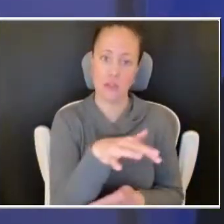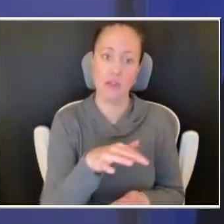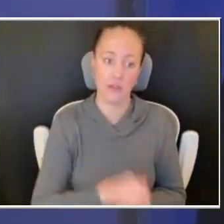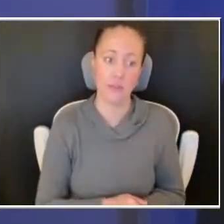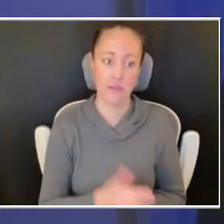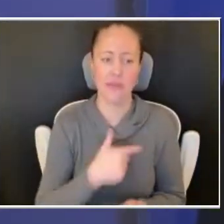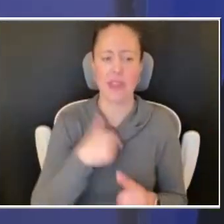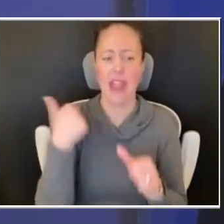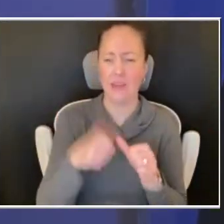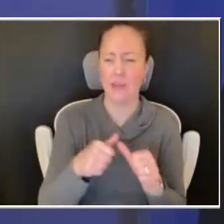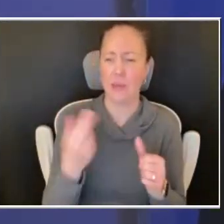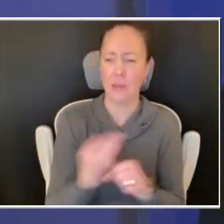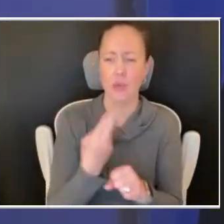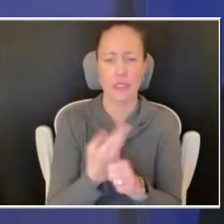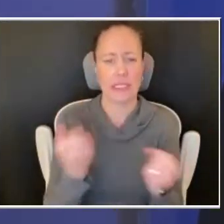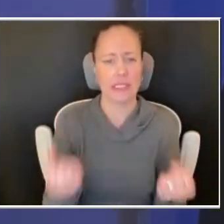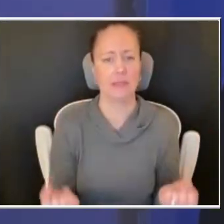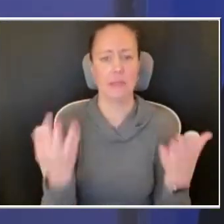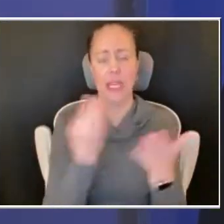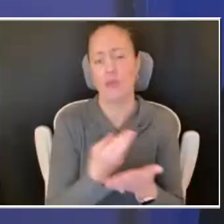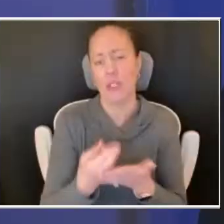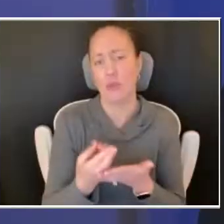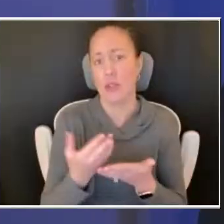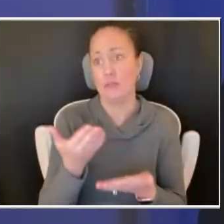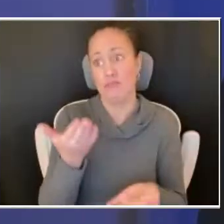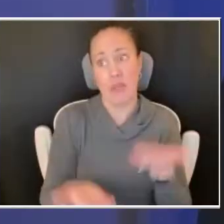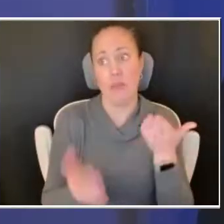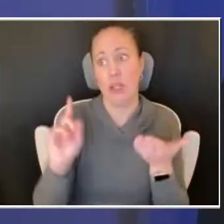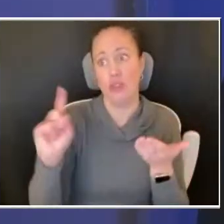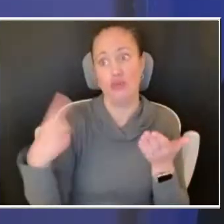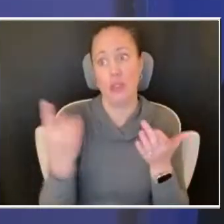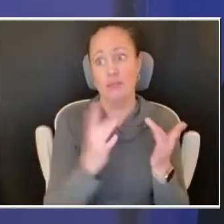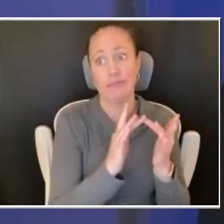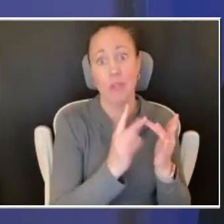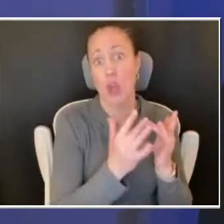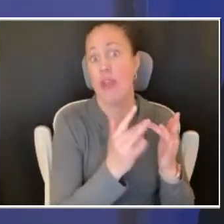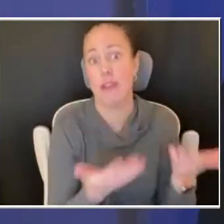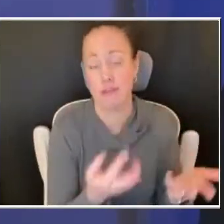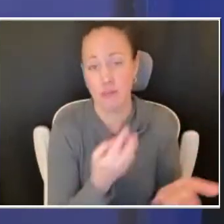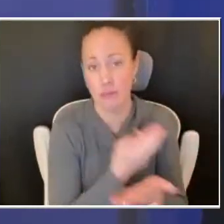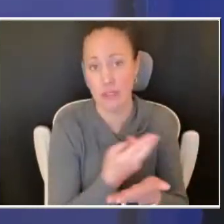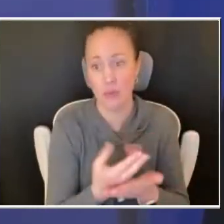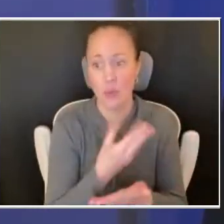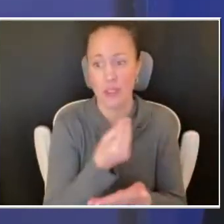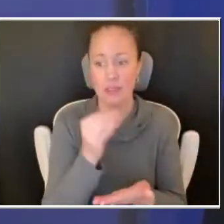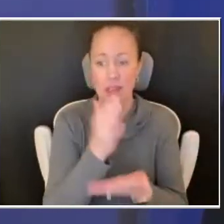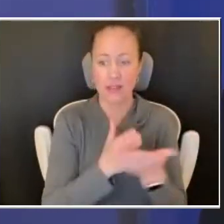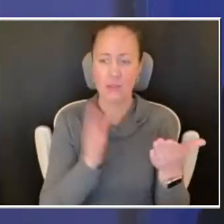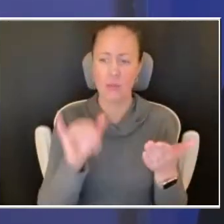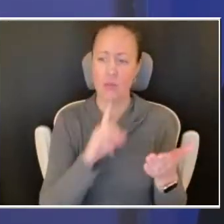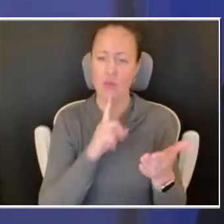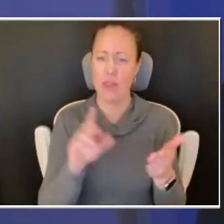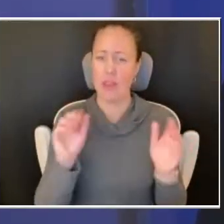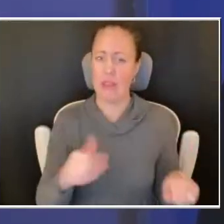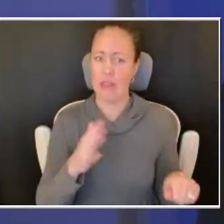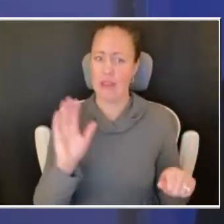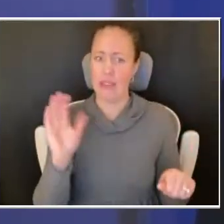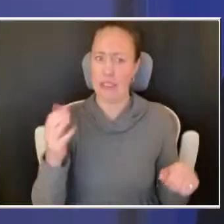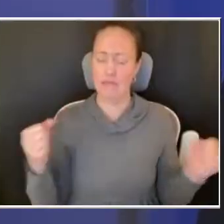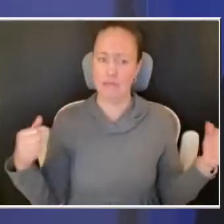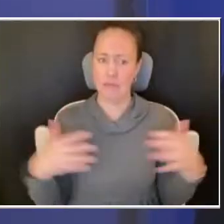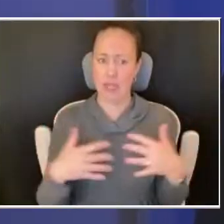lot of resources, even just online resources. And some of those resources can be really scary. You can get involved in some